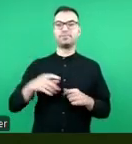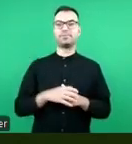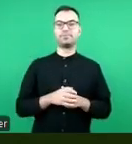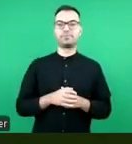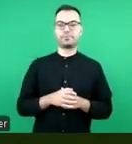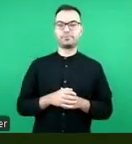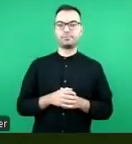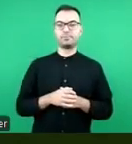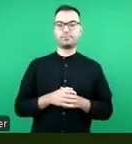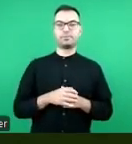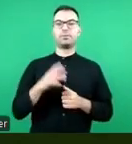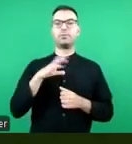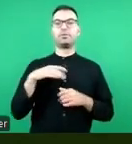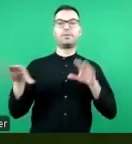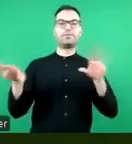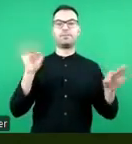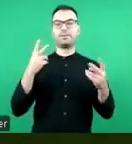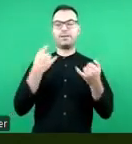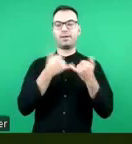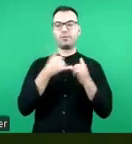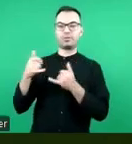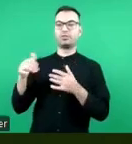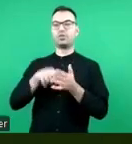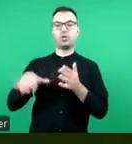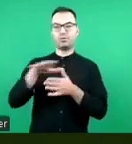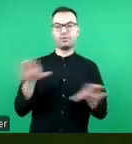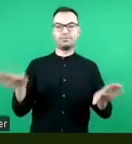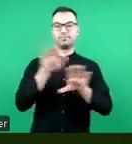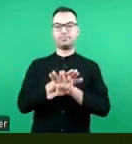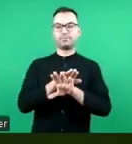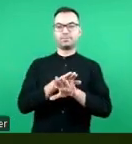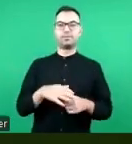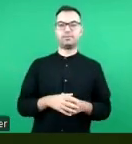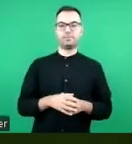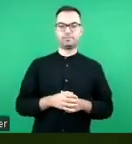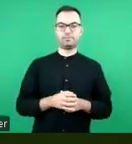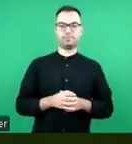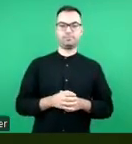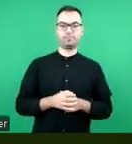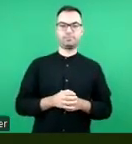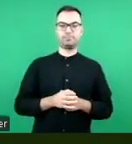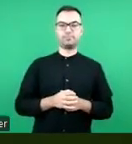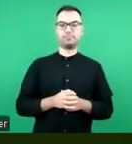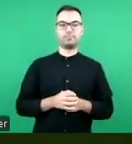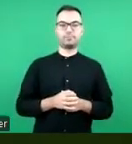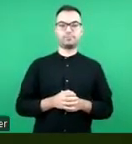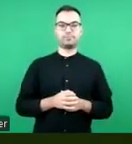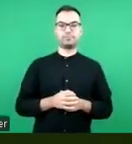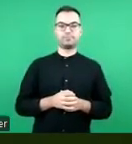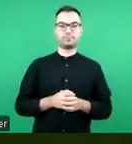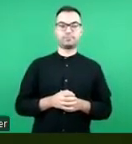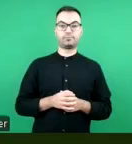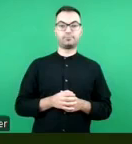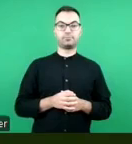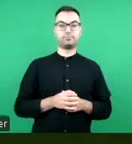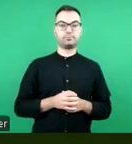two different habitat types, put it together, and then rarefy or accumulate the species richness. So we just use these